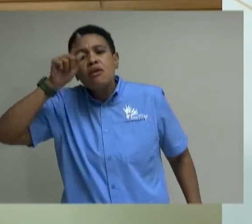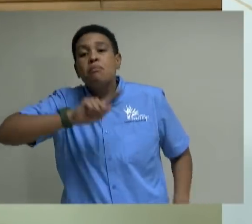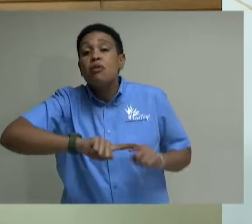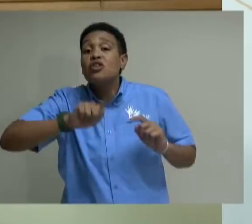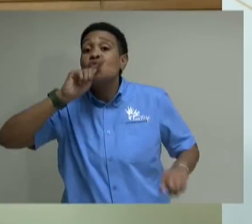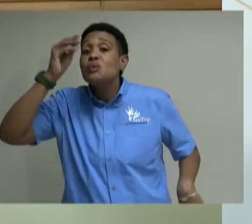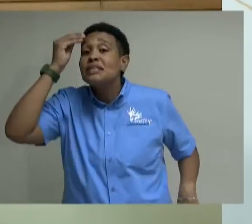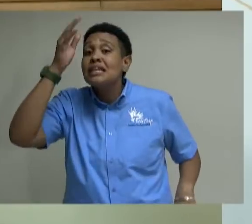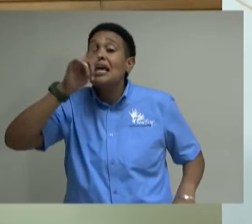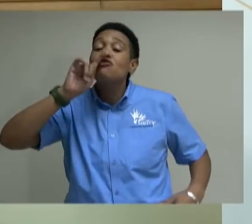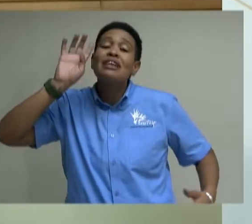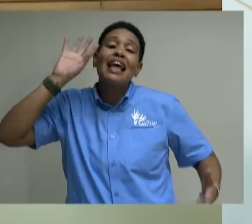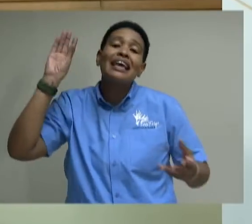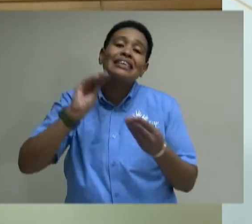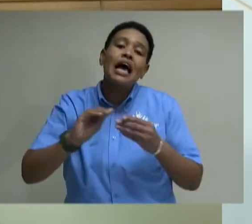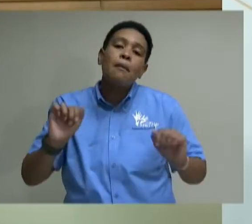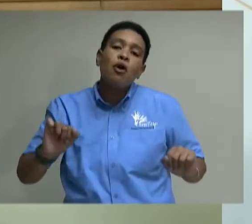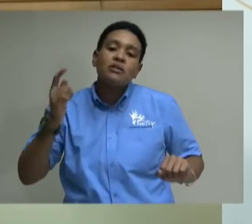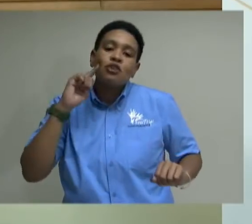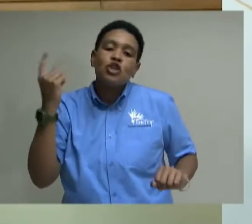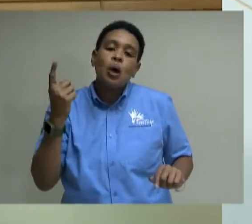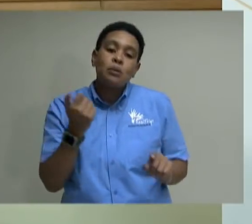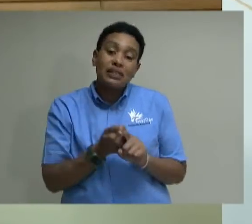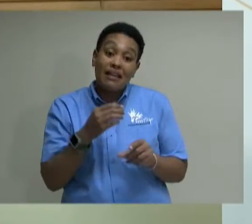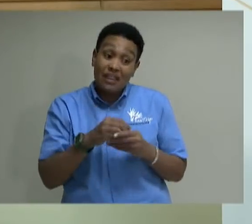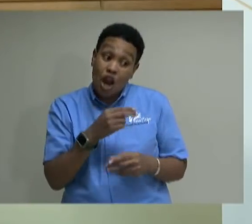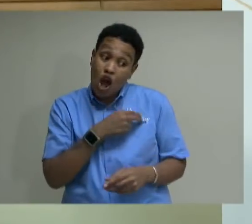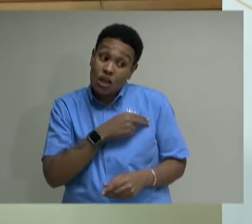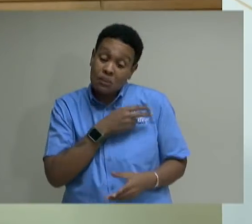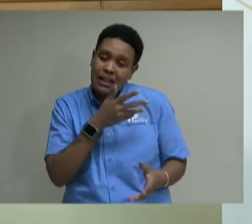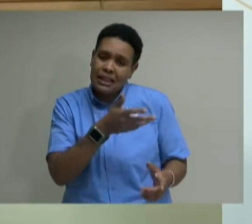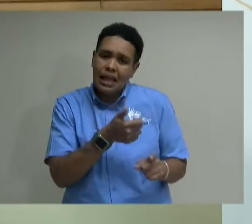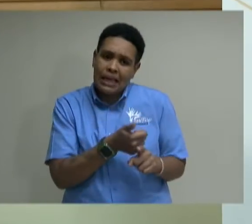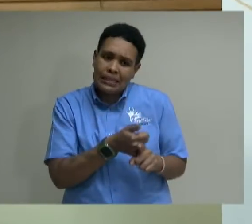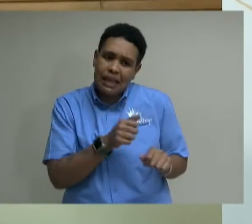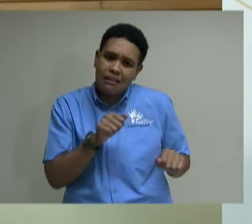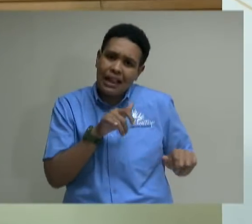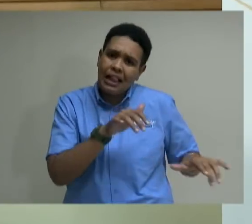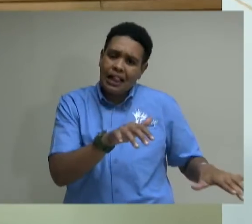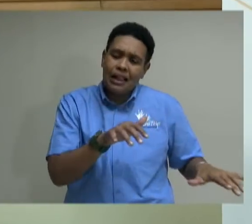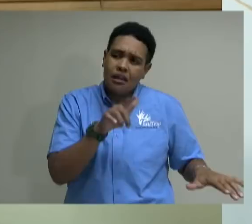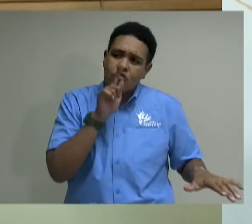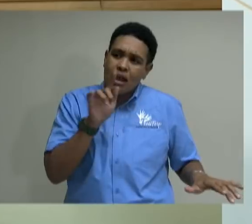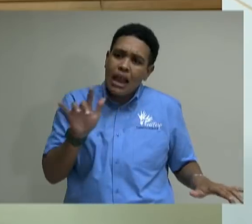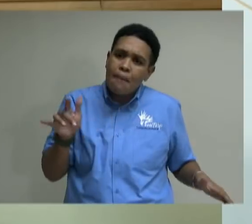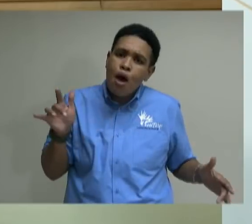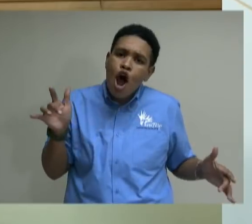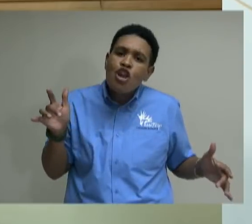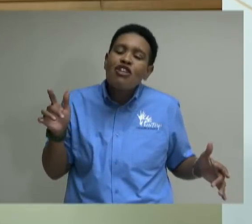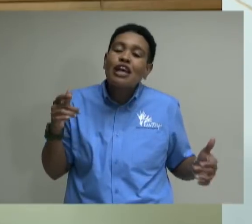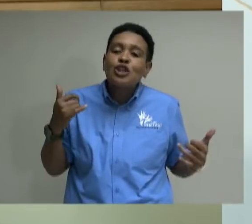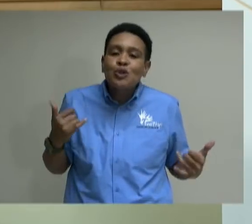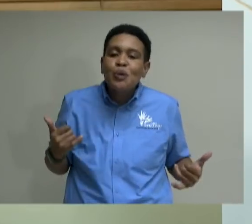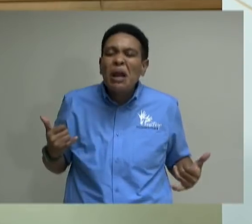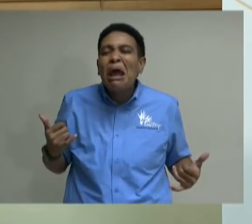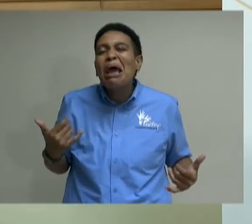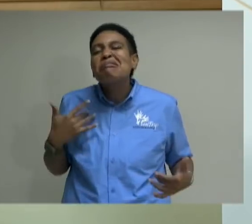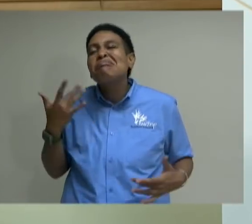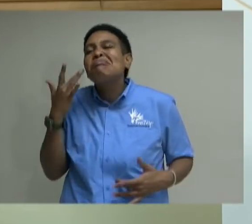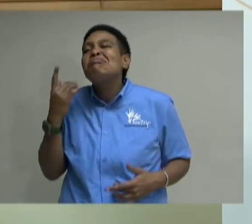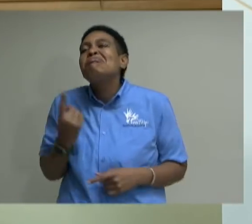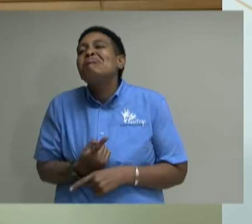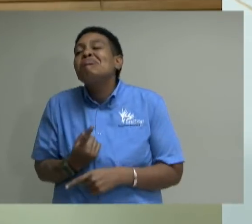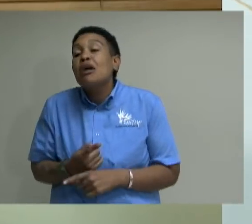entirely possible for someone in a hospital setting being moderate today and being